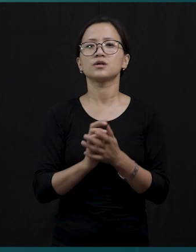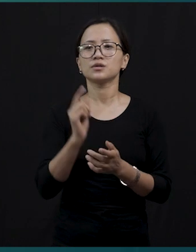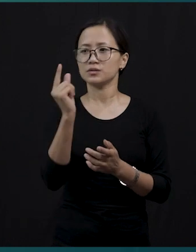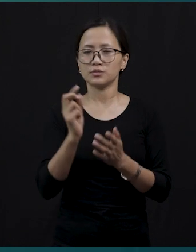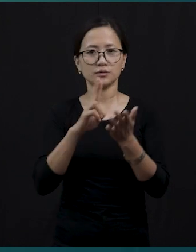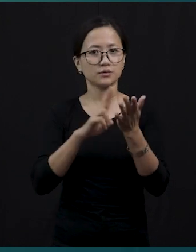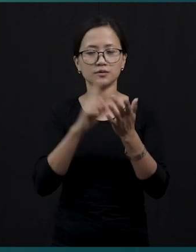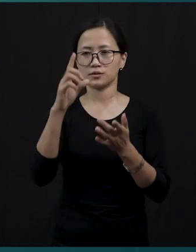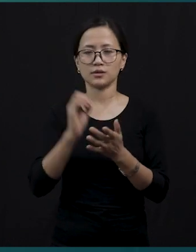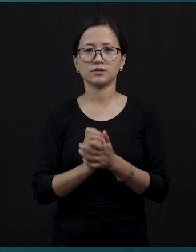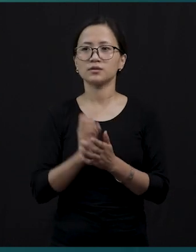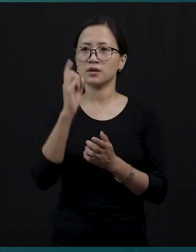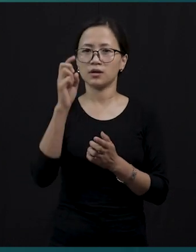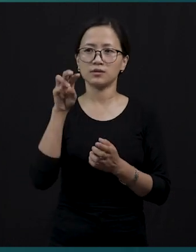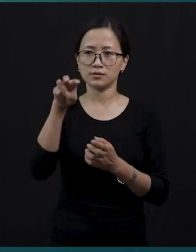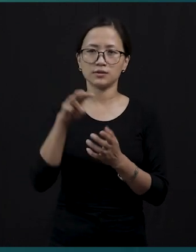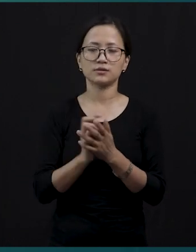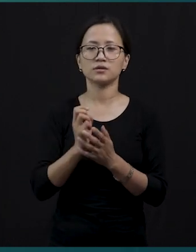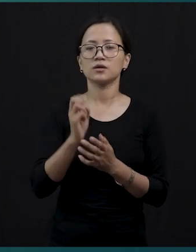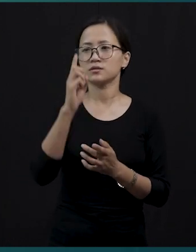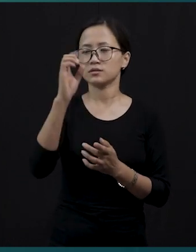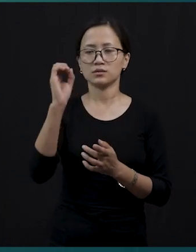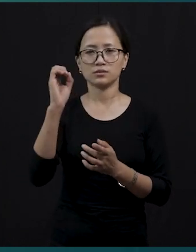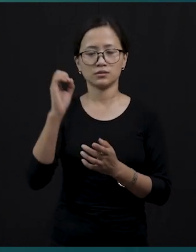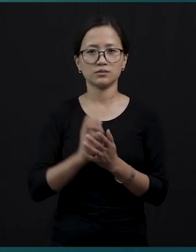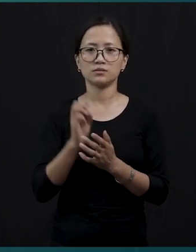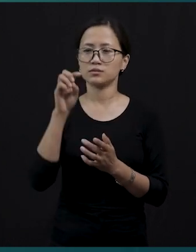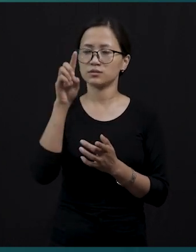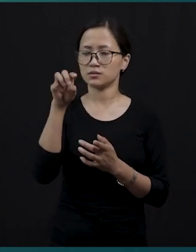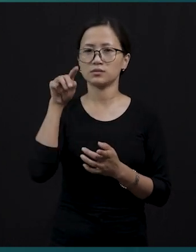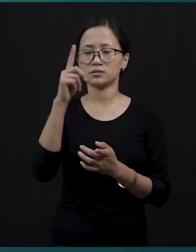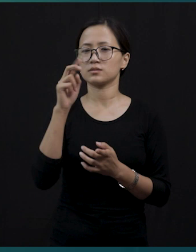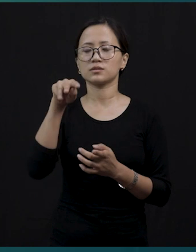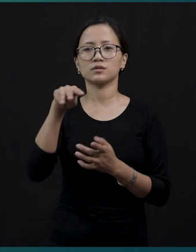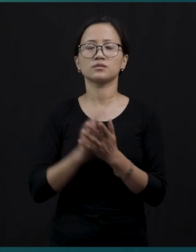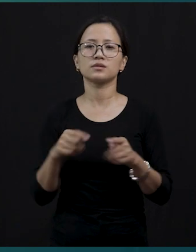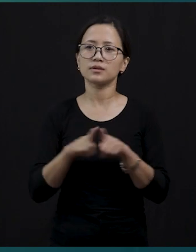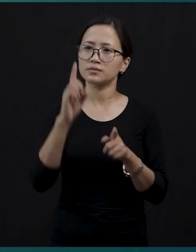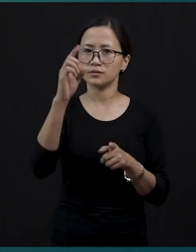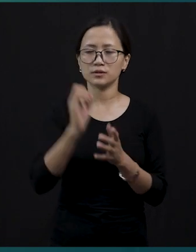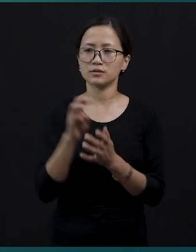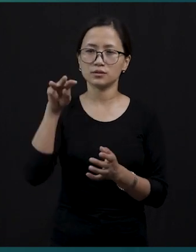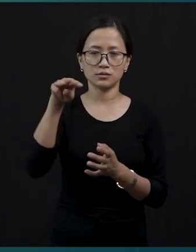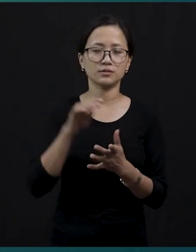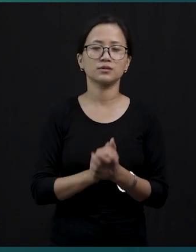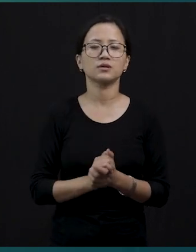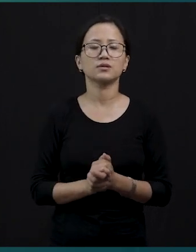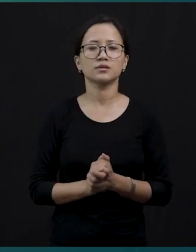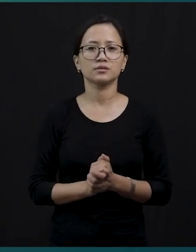10, 100, 1000, and 10,000, right? So it is altogether